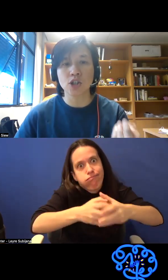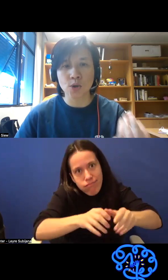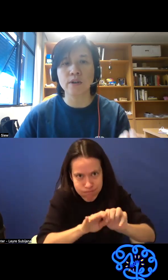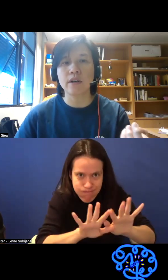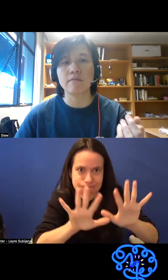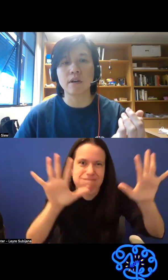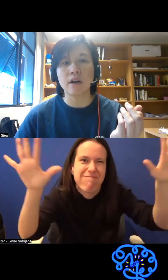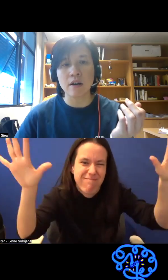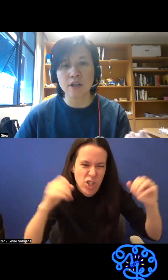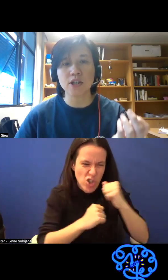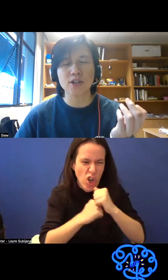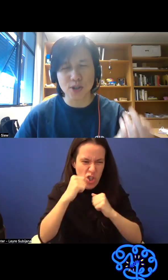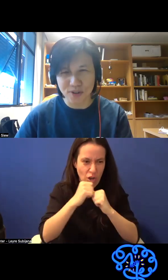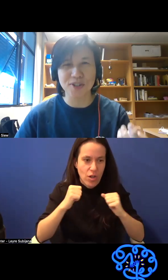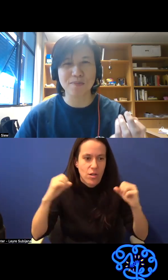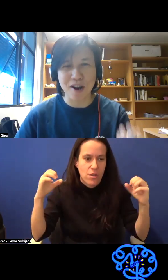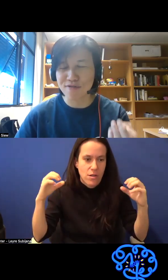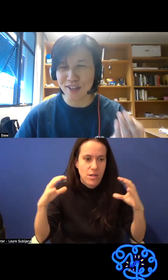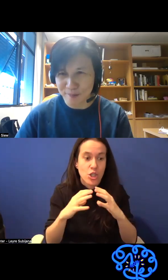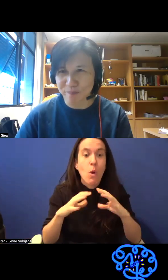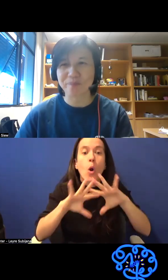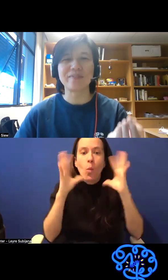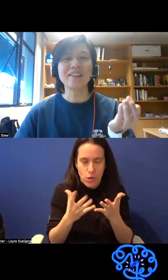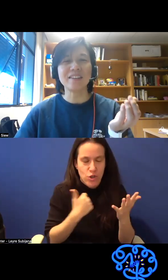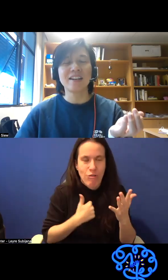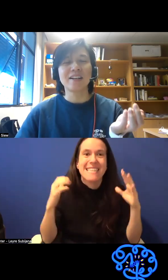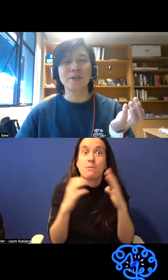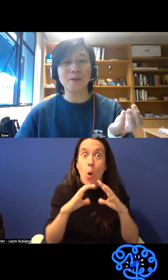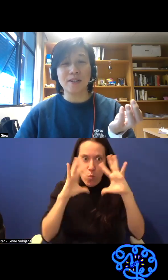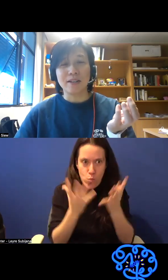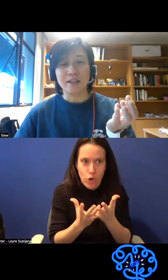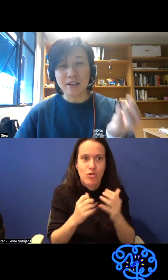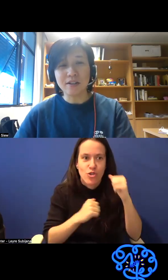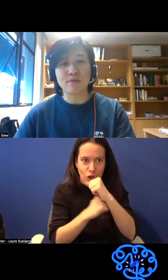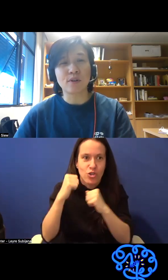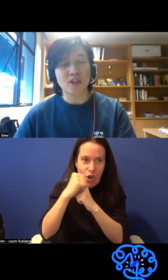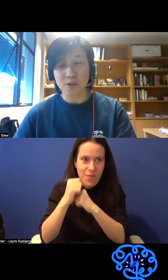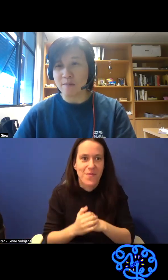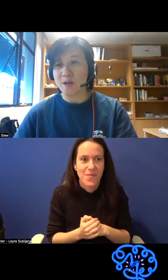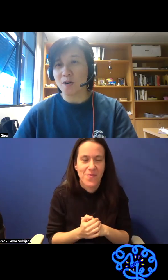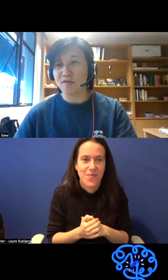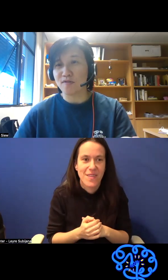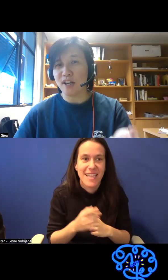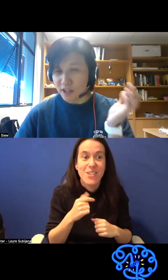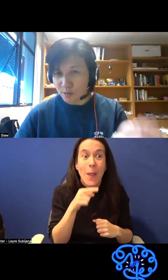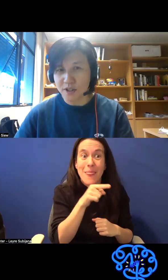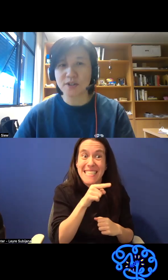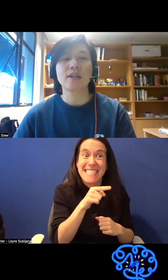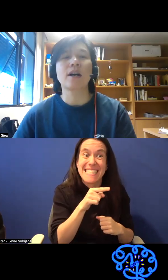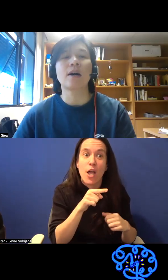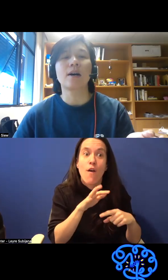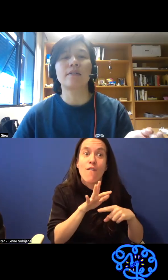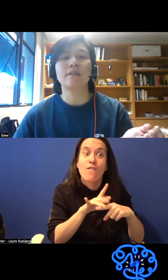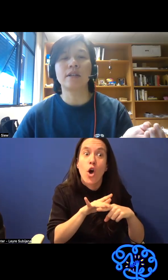a short average shortest path length. So in the phonological network of English